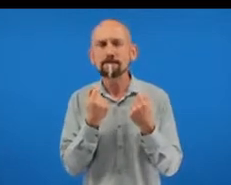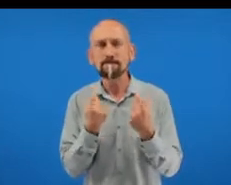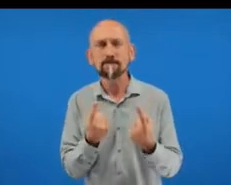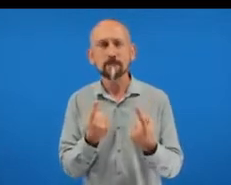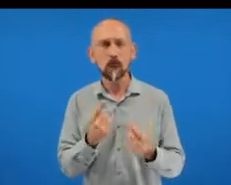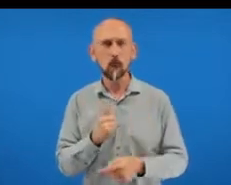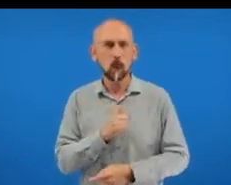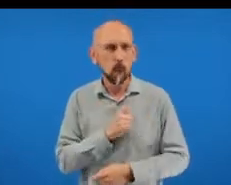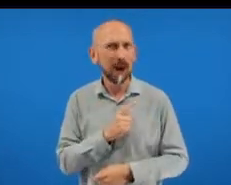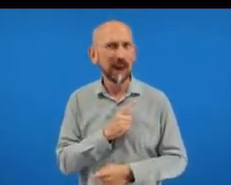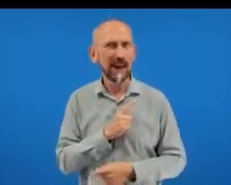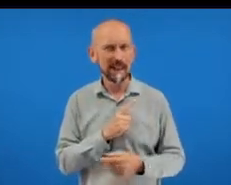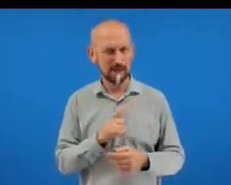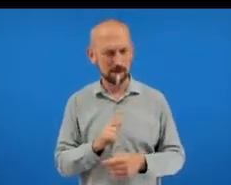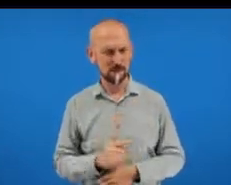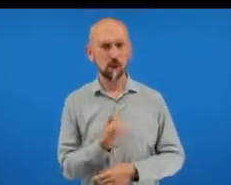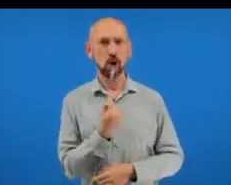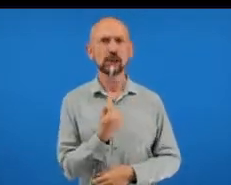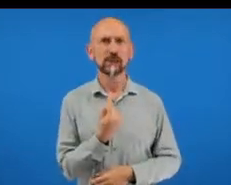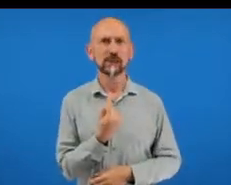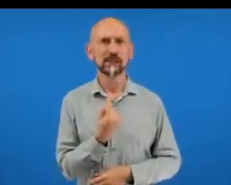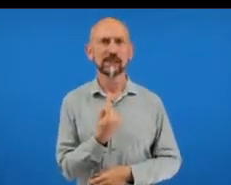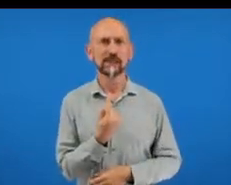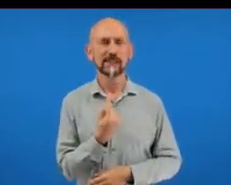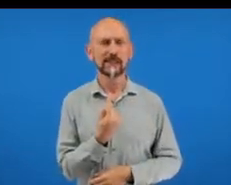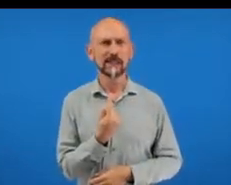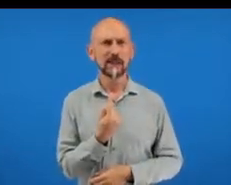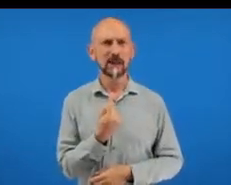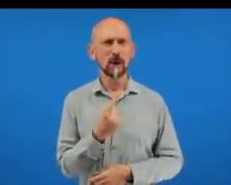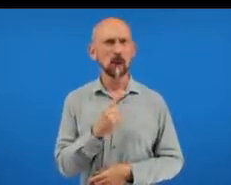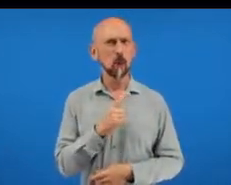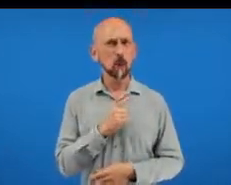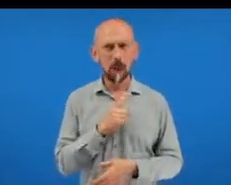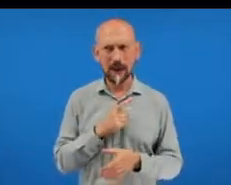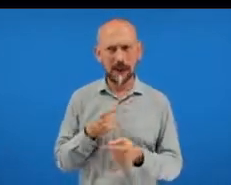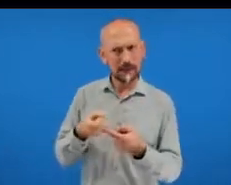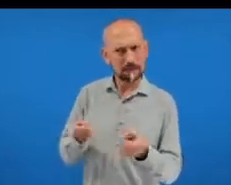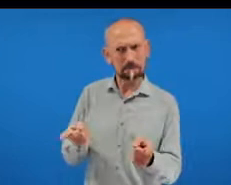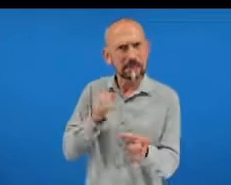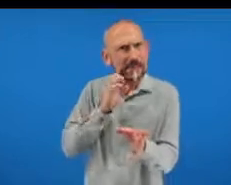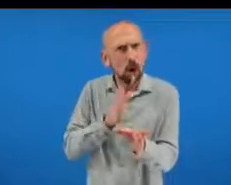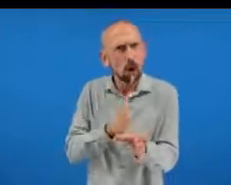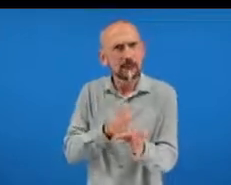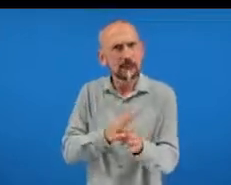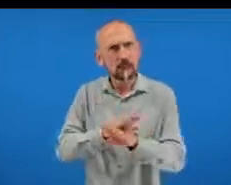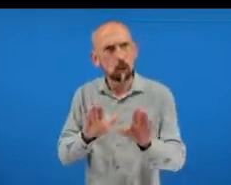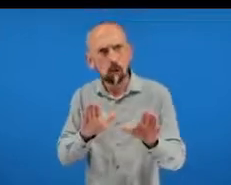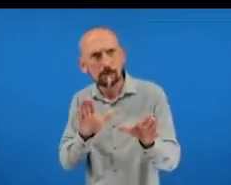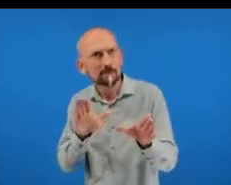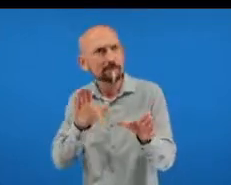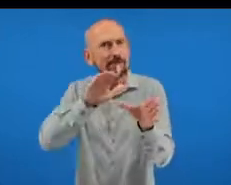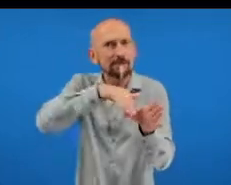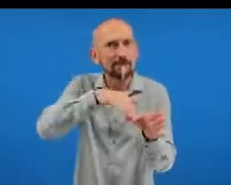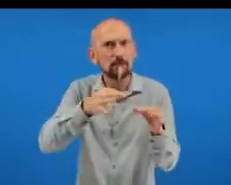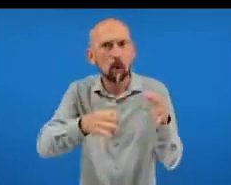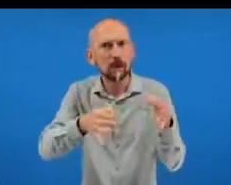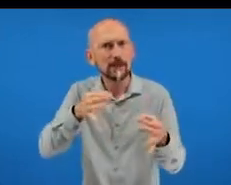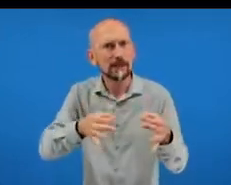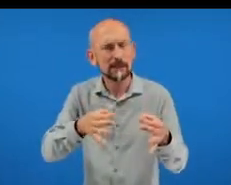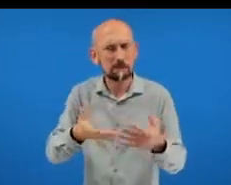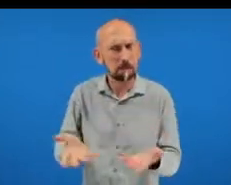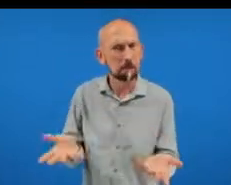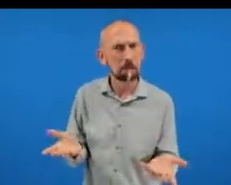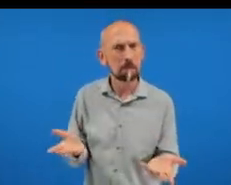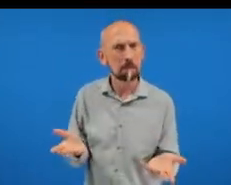it a first? Why have more psychologists not trodden that path already into